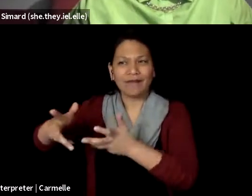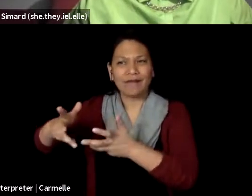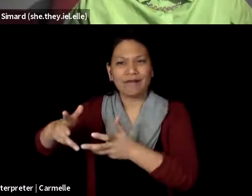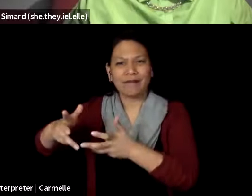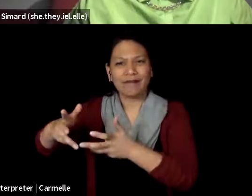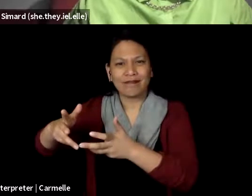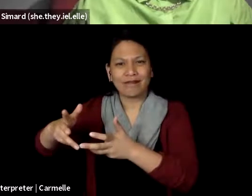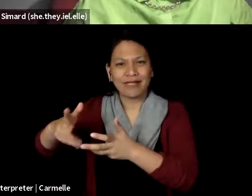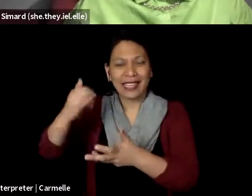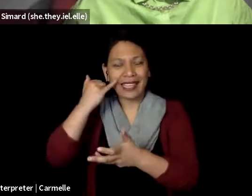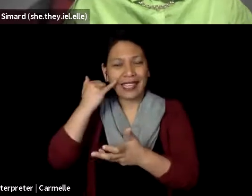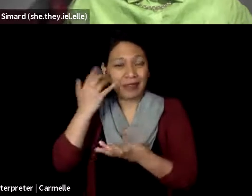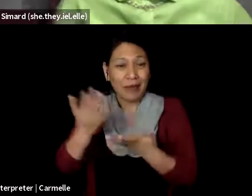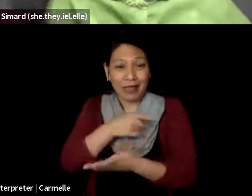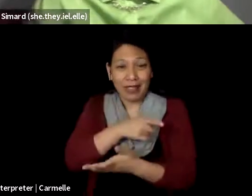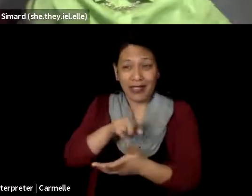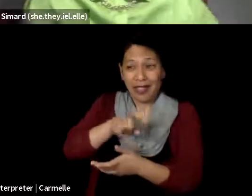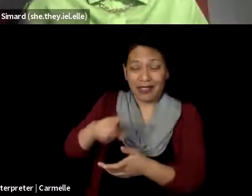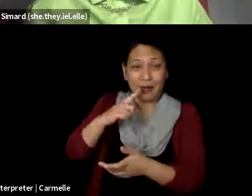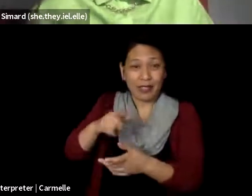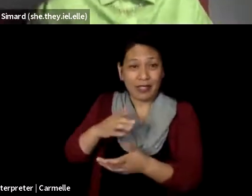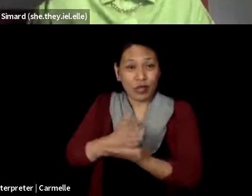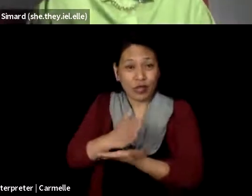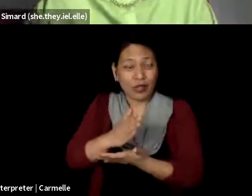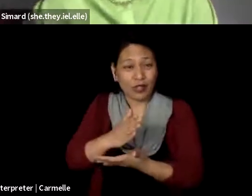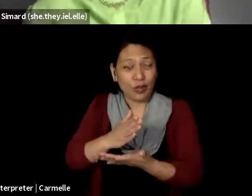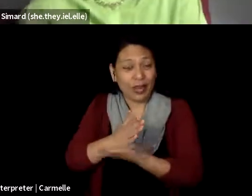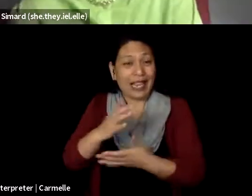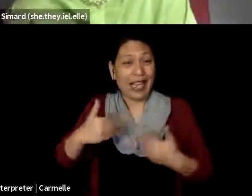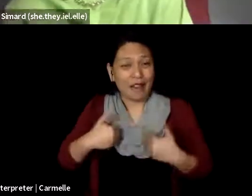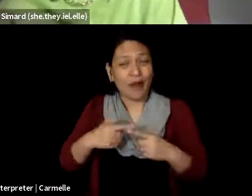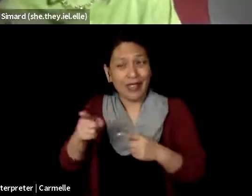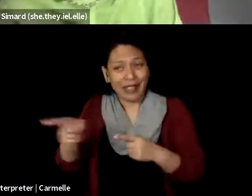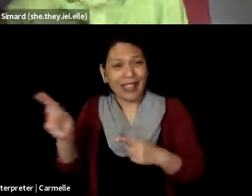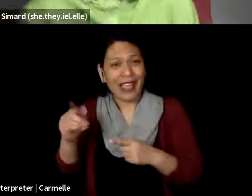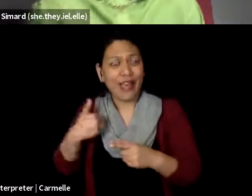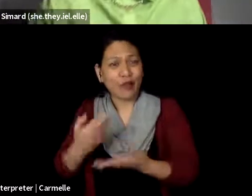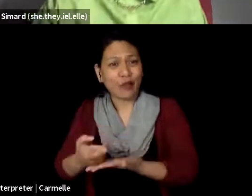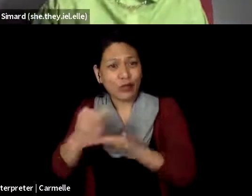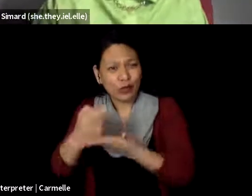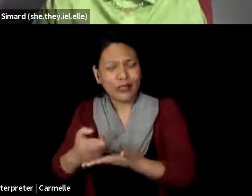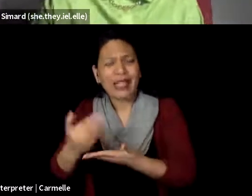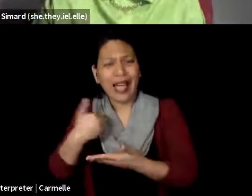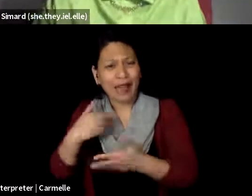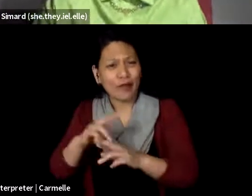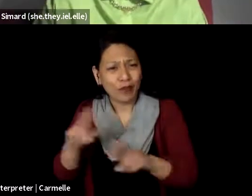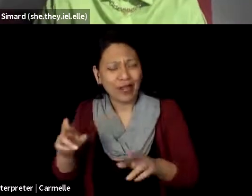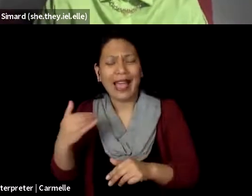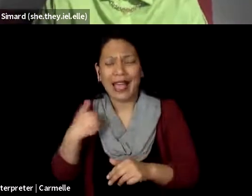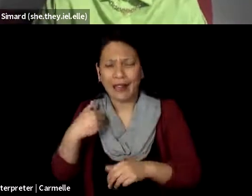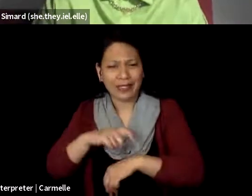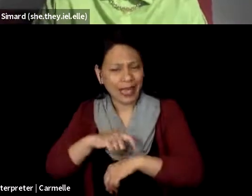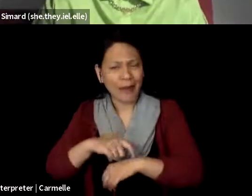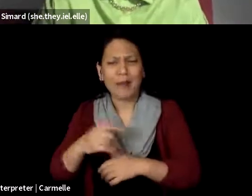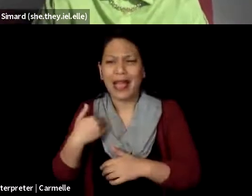should be a human right, that they do have the resources for it, that they do have the time to make